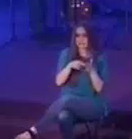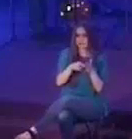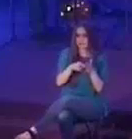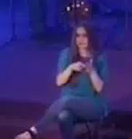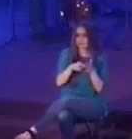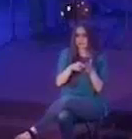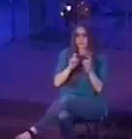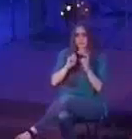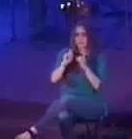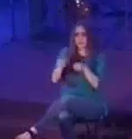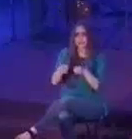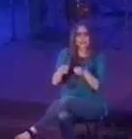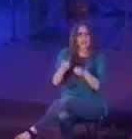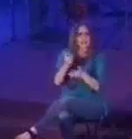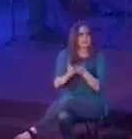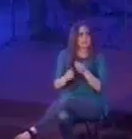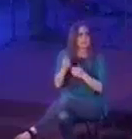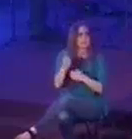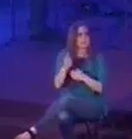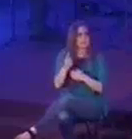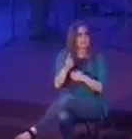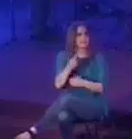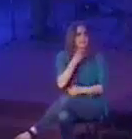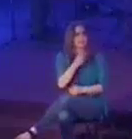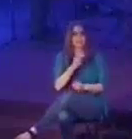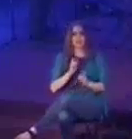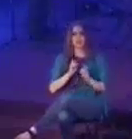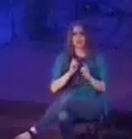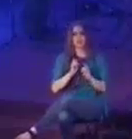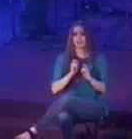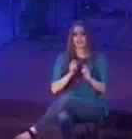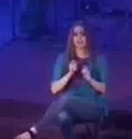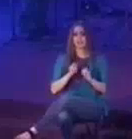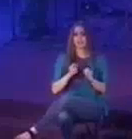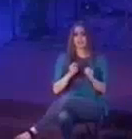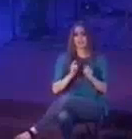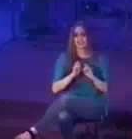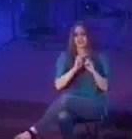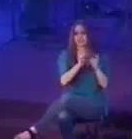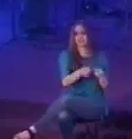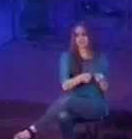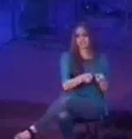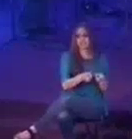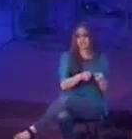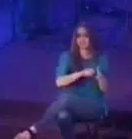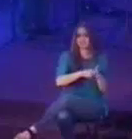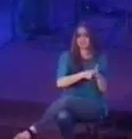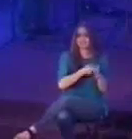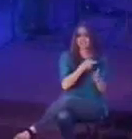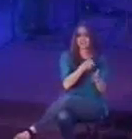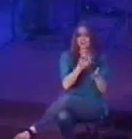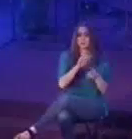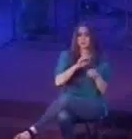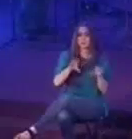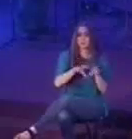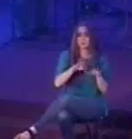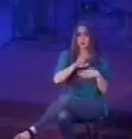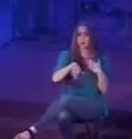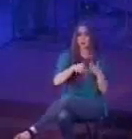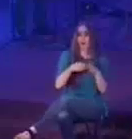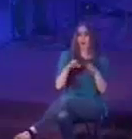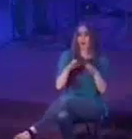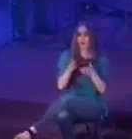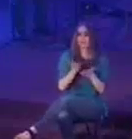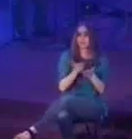Matter of fact, I can say, here, take my keys. And now you do all the service representing those keys right there. I